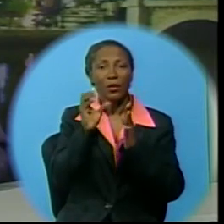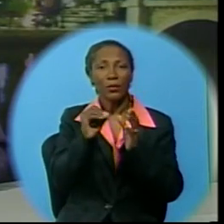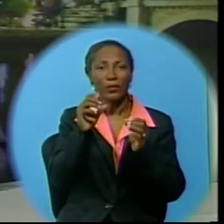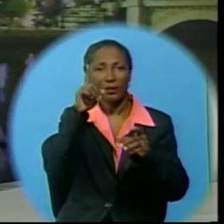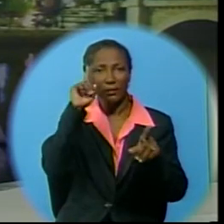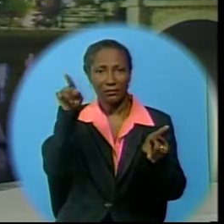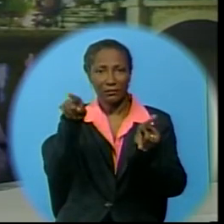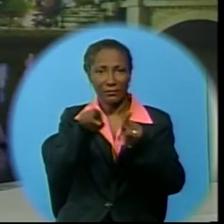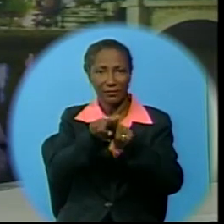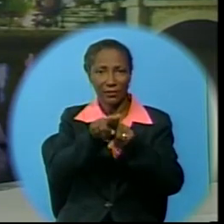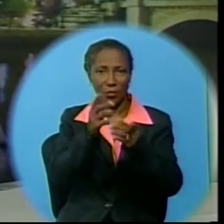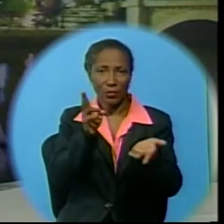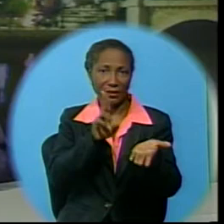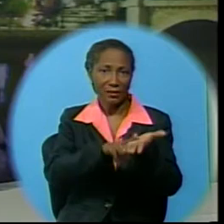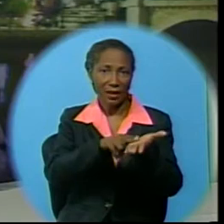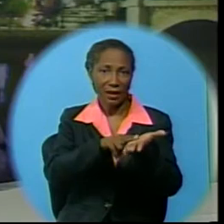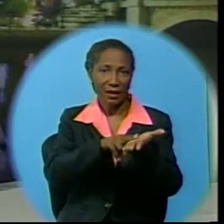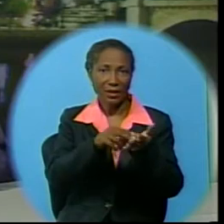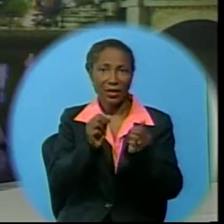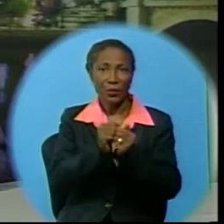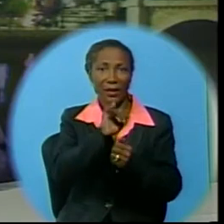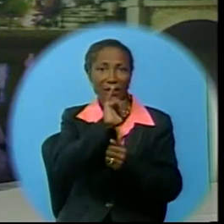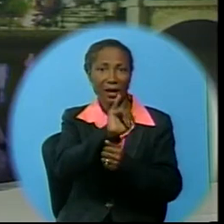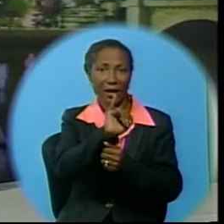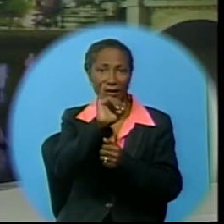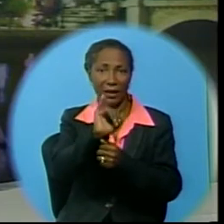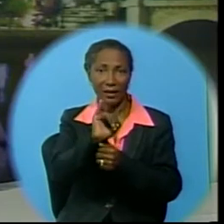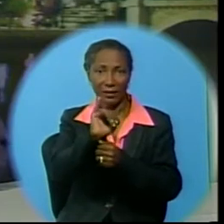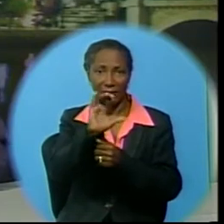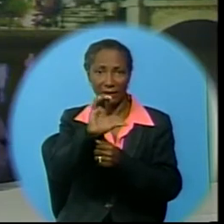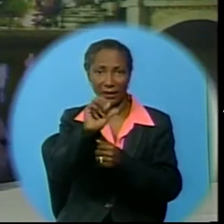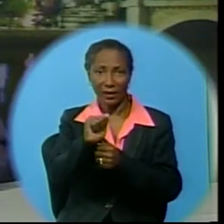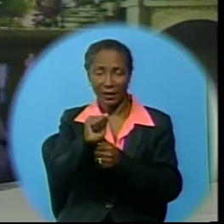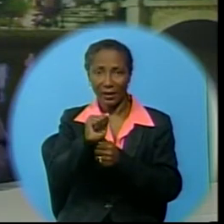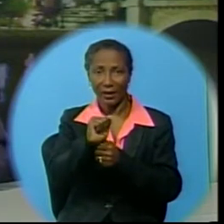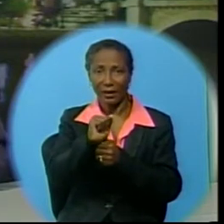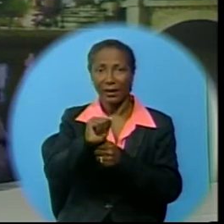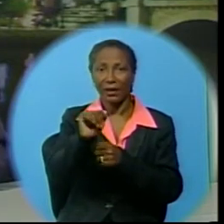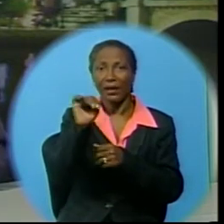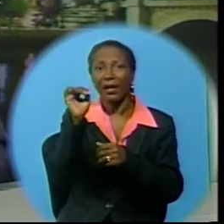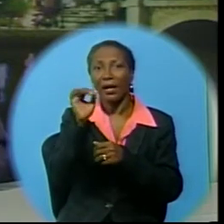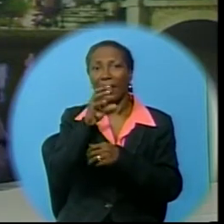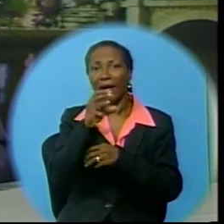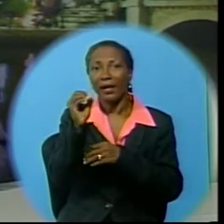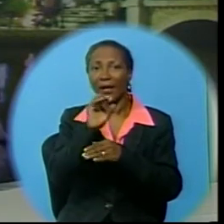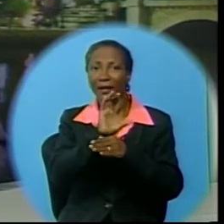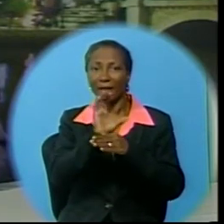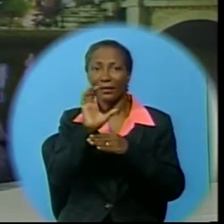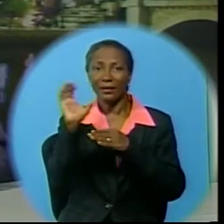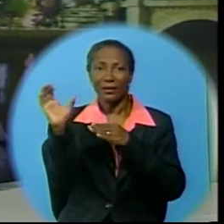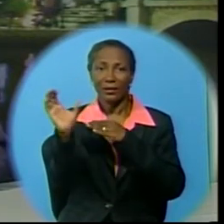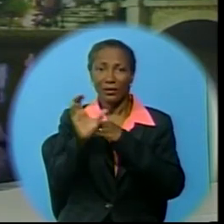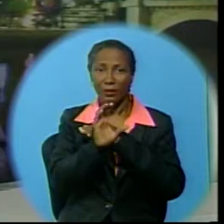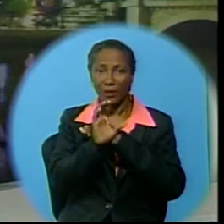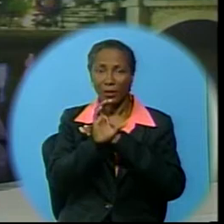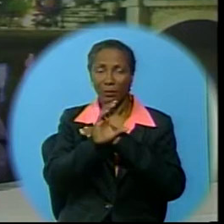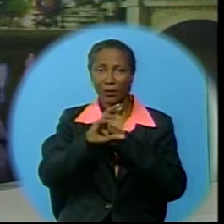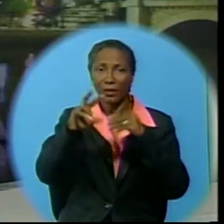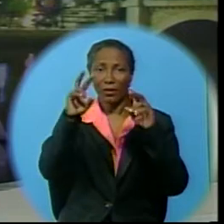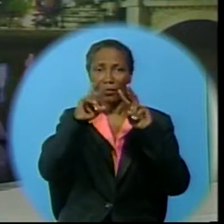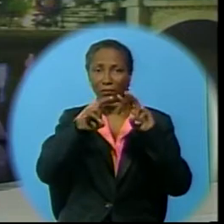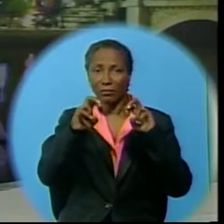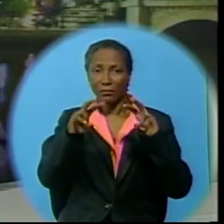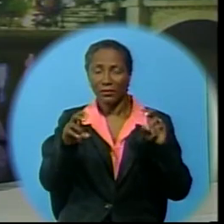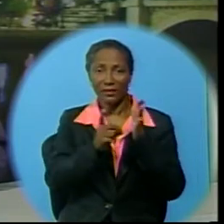between the Inter-American Institute for Cooperation on Agriculture, the Caribbean Agricultural Research and Development Institute at